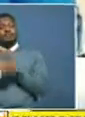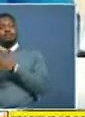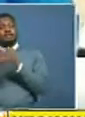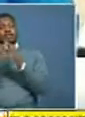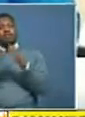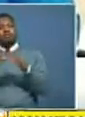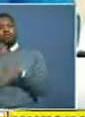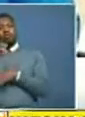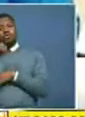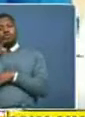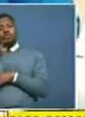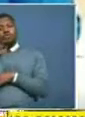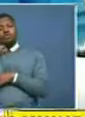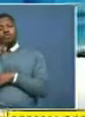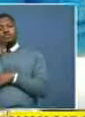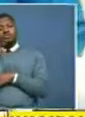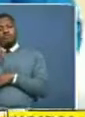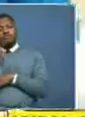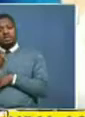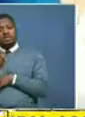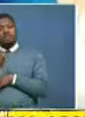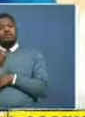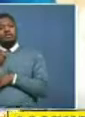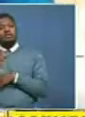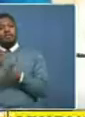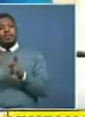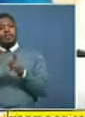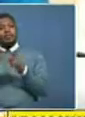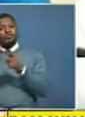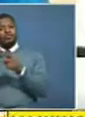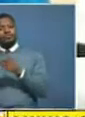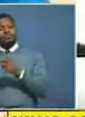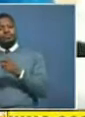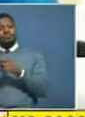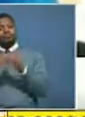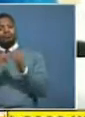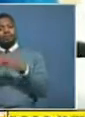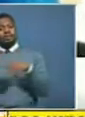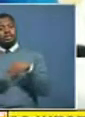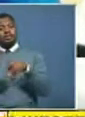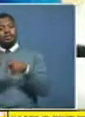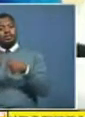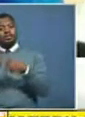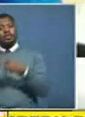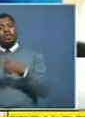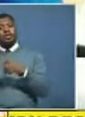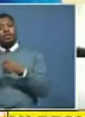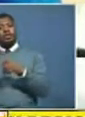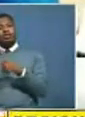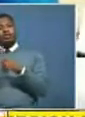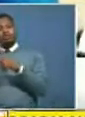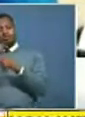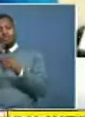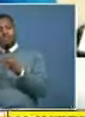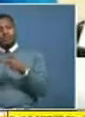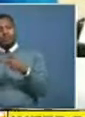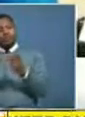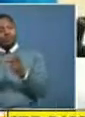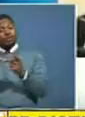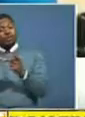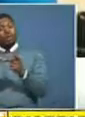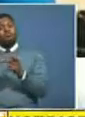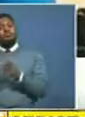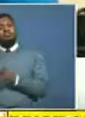Corporation to know the preparation toward the reconstruction, so that the component we are supposed to buy